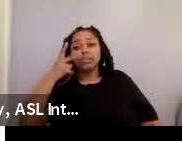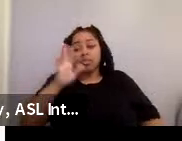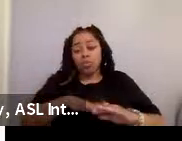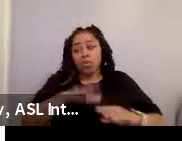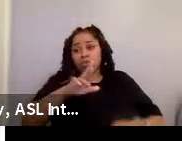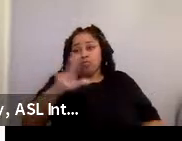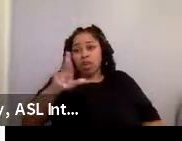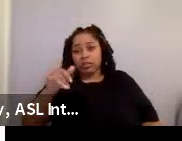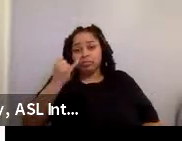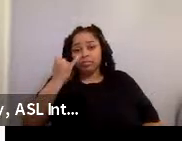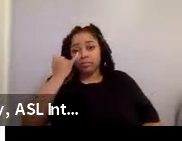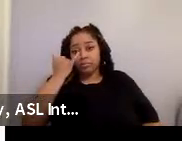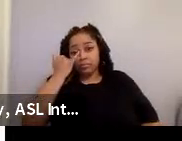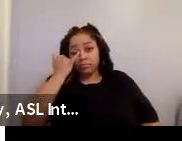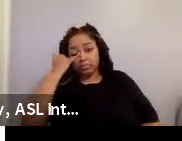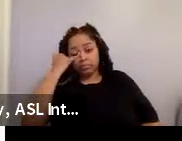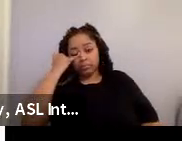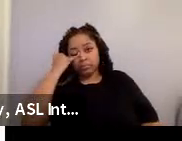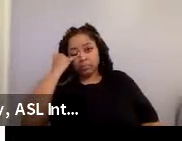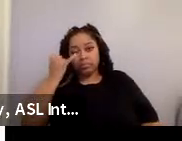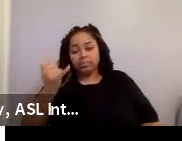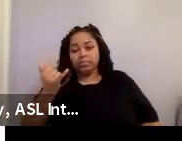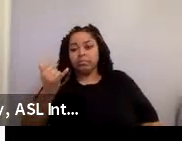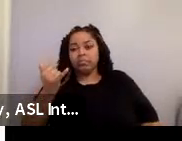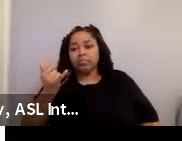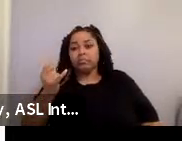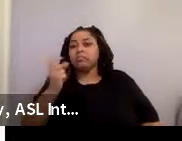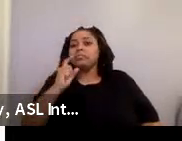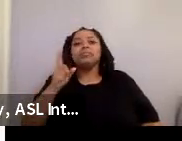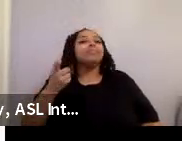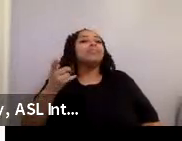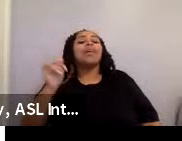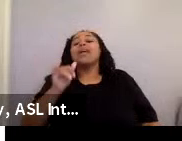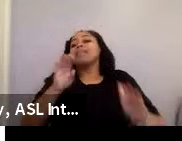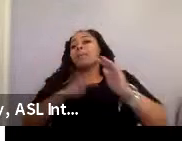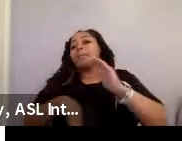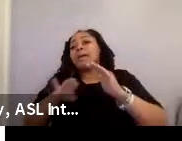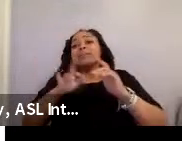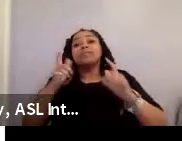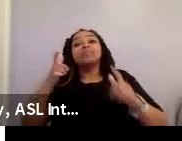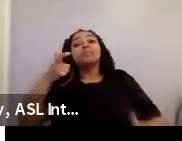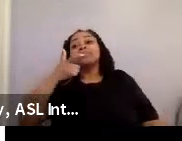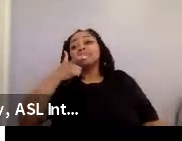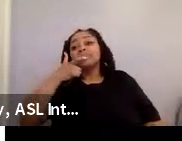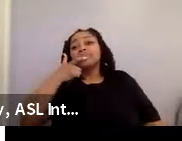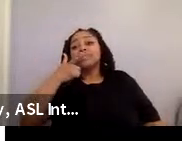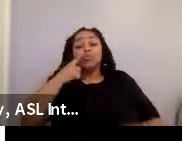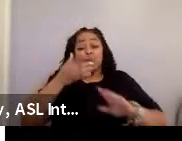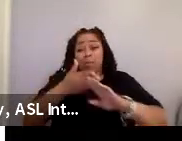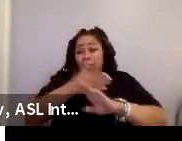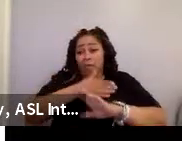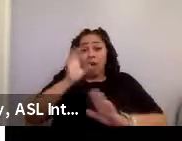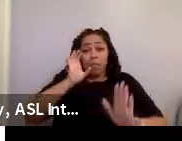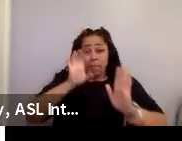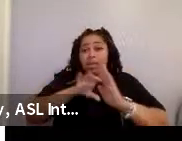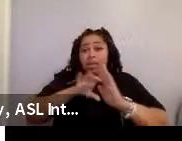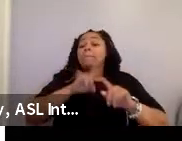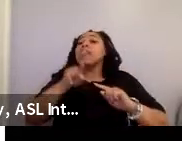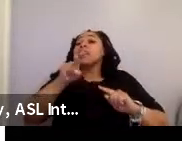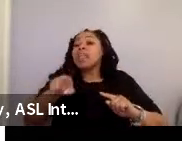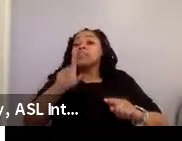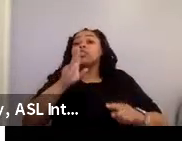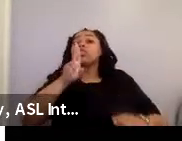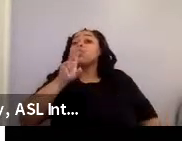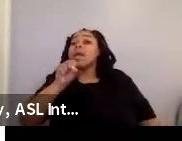side of this slide. This is just like the basic headset example on the previous slide, but this is a